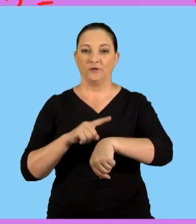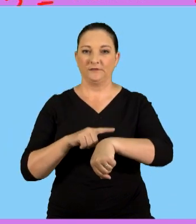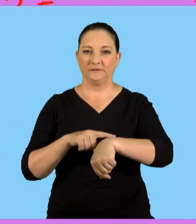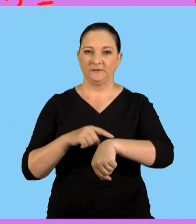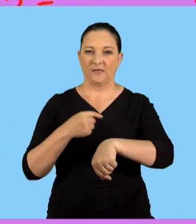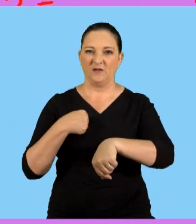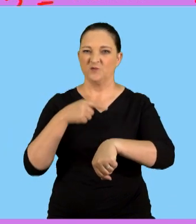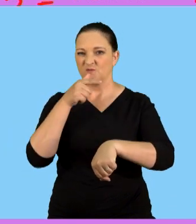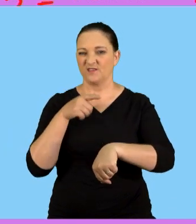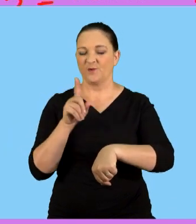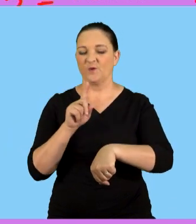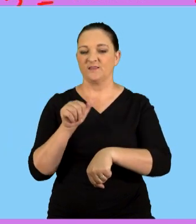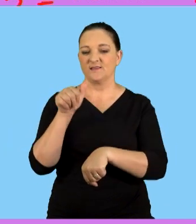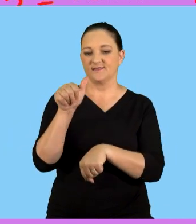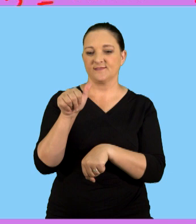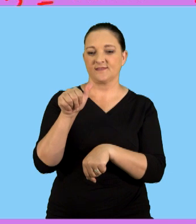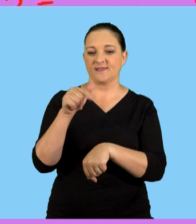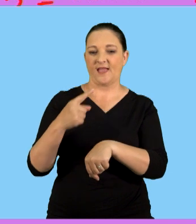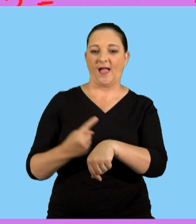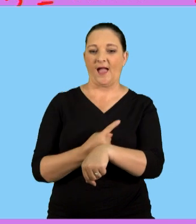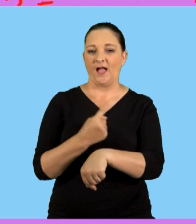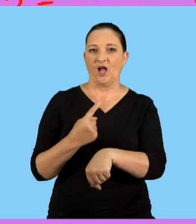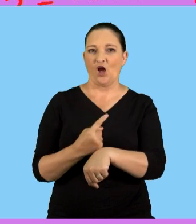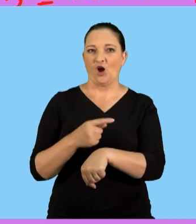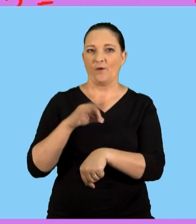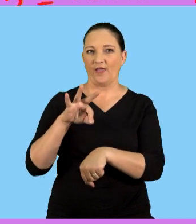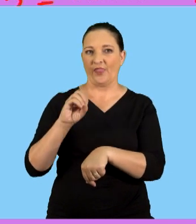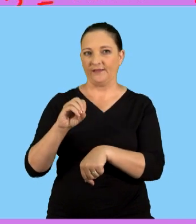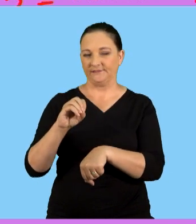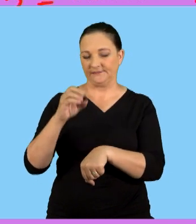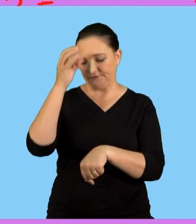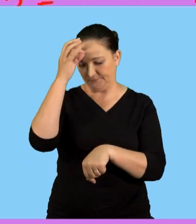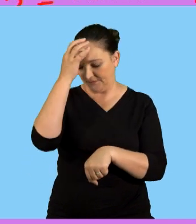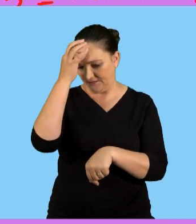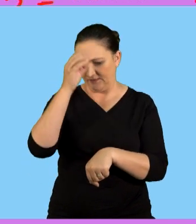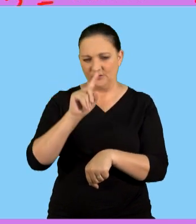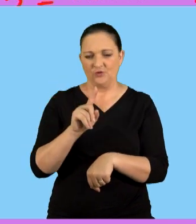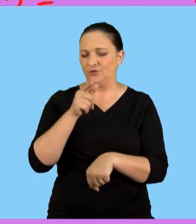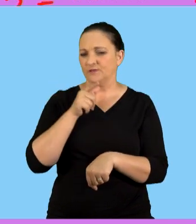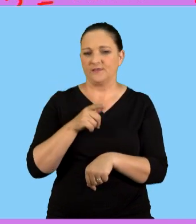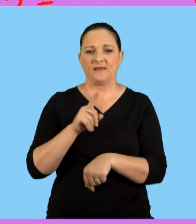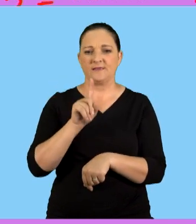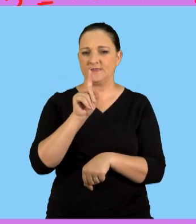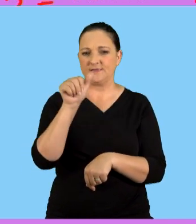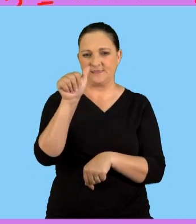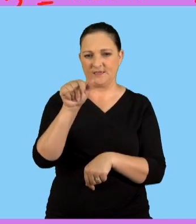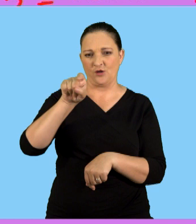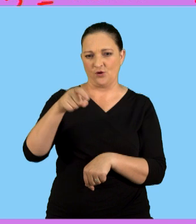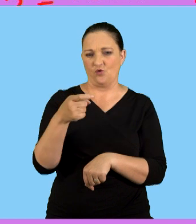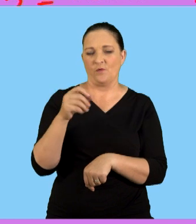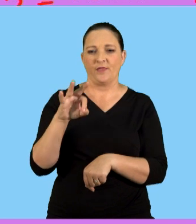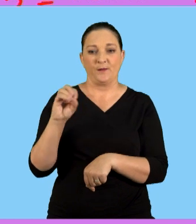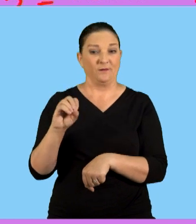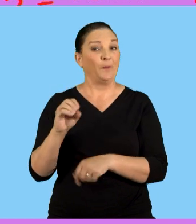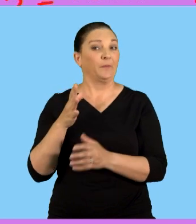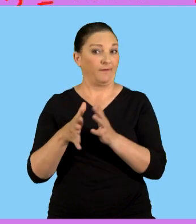time. Bus took 6 hours, 30 minutes. Don't make the mistake by saying 6,30. Remember, this formula here sees time in